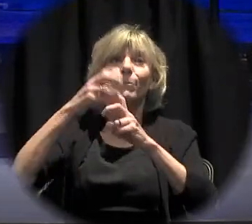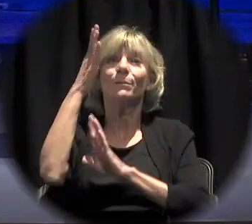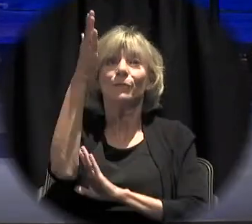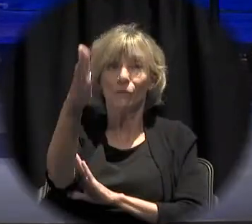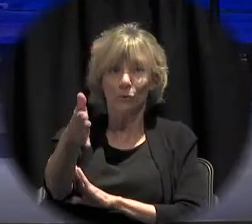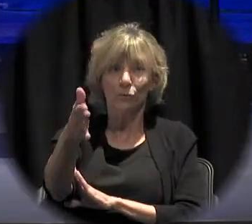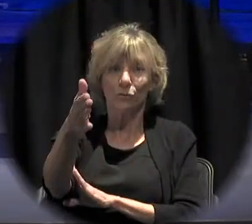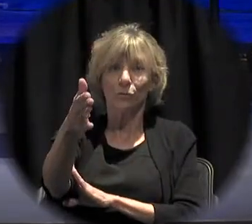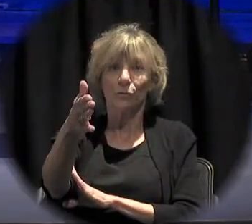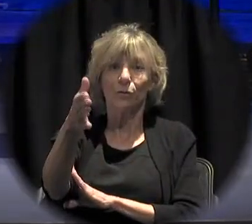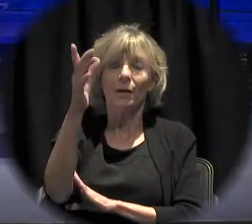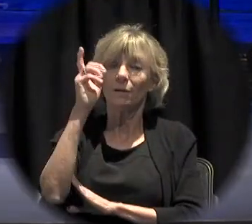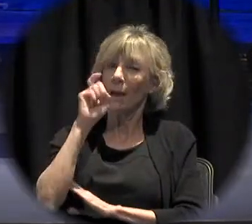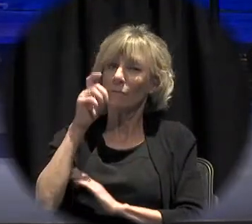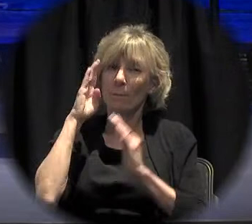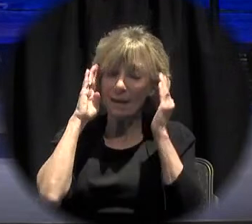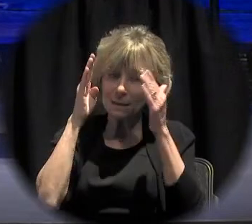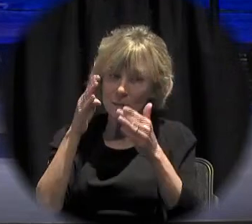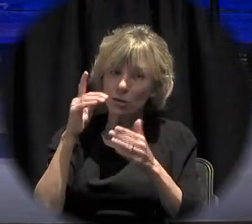way.